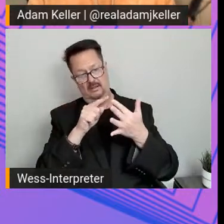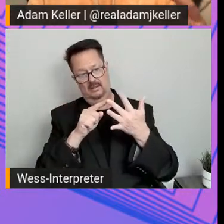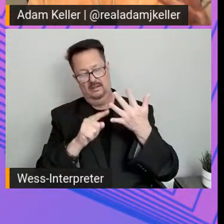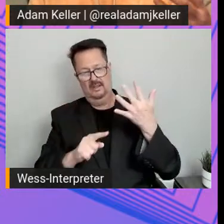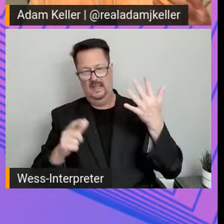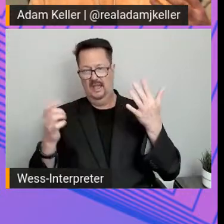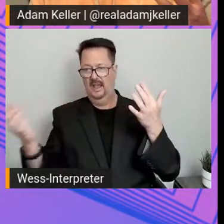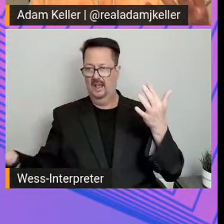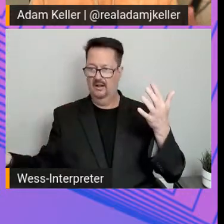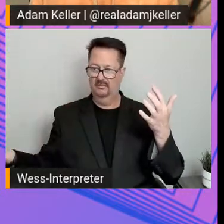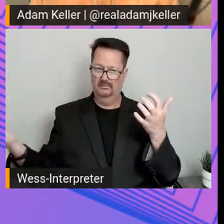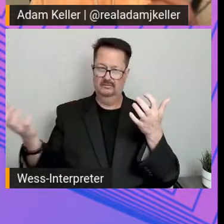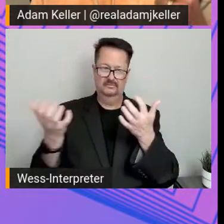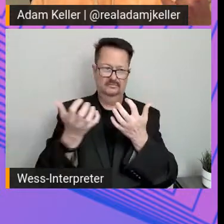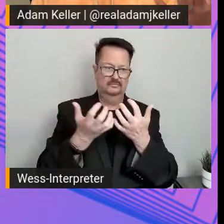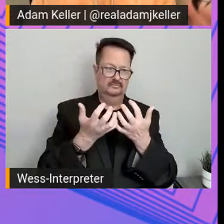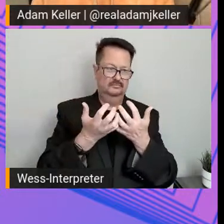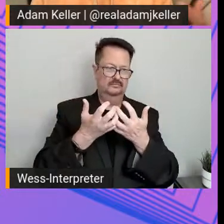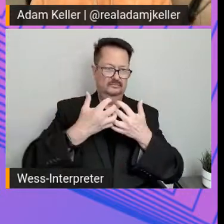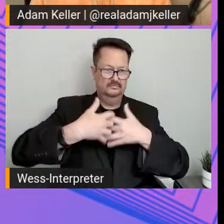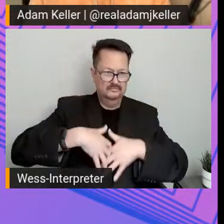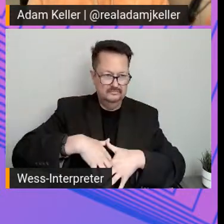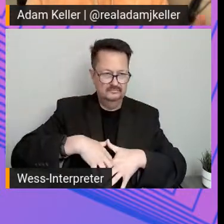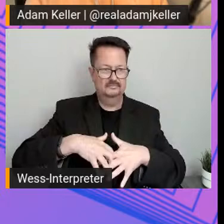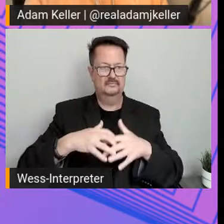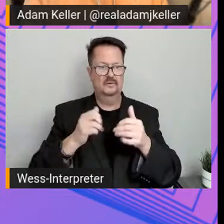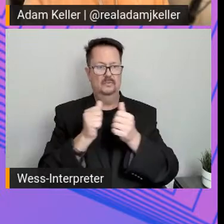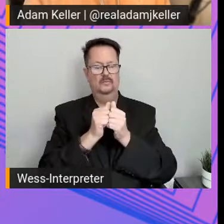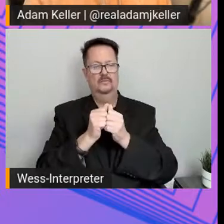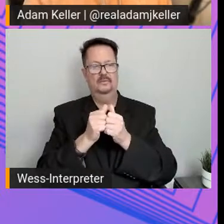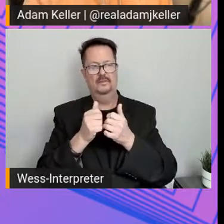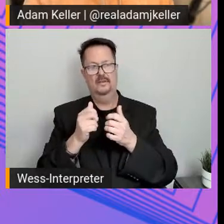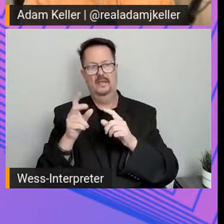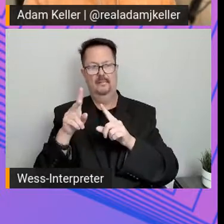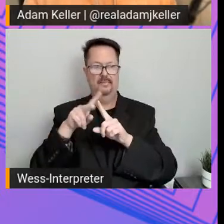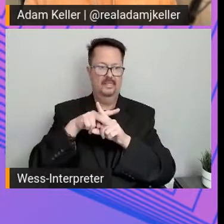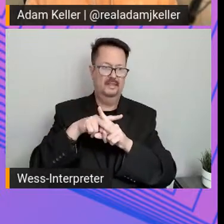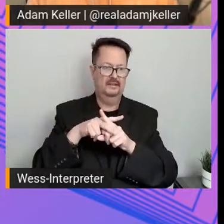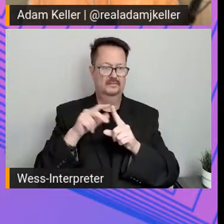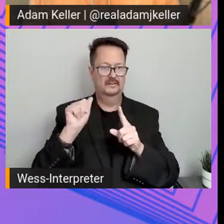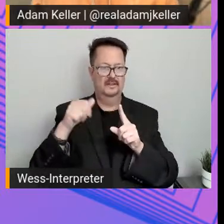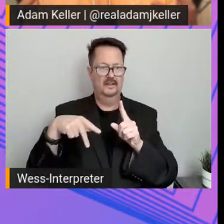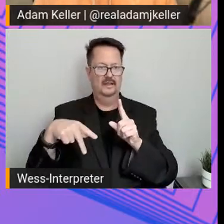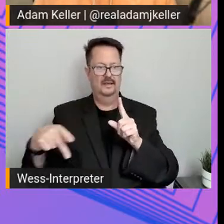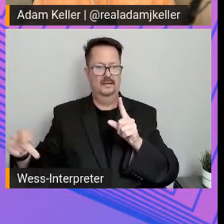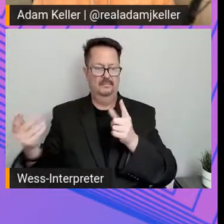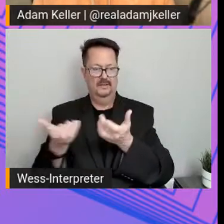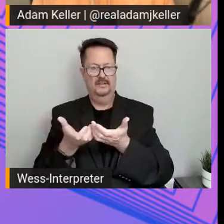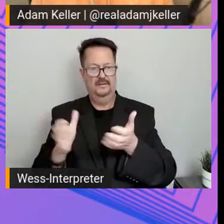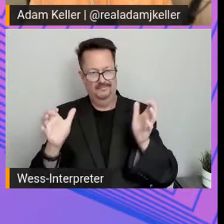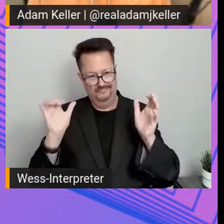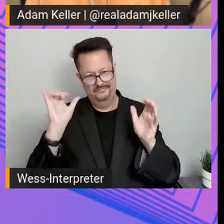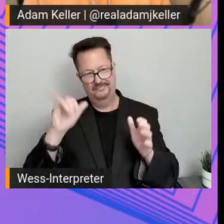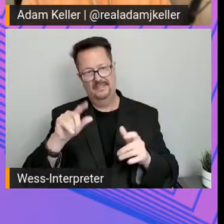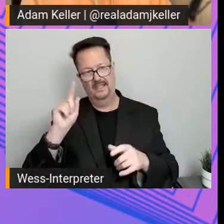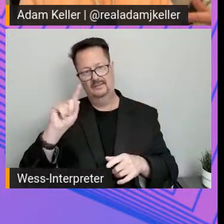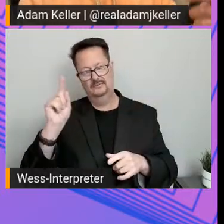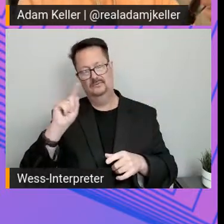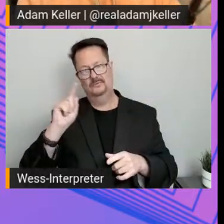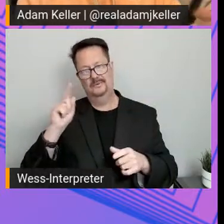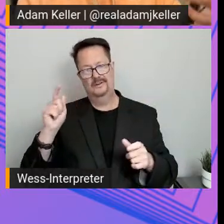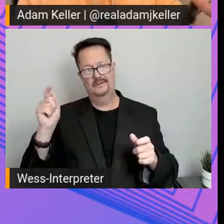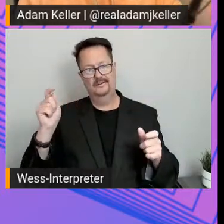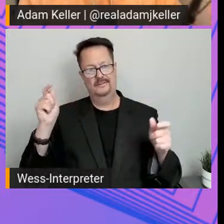them with our application and with our containers. And this is where the orchestrator comes in. So this